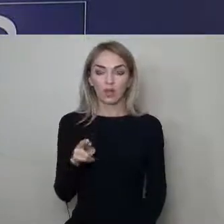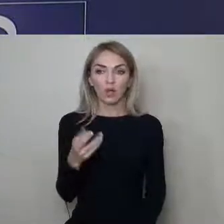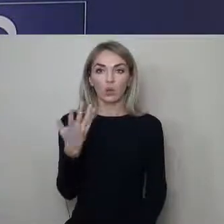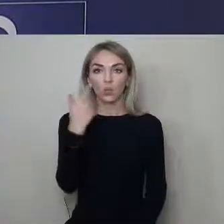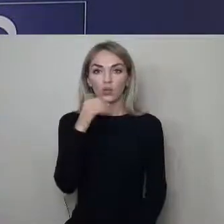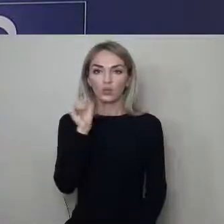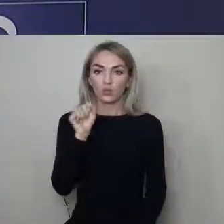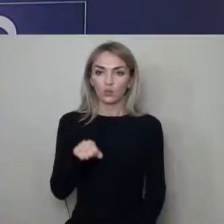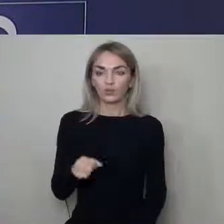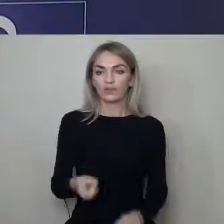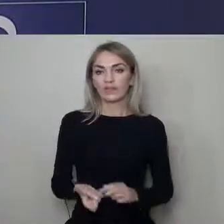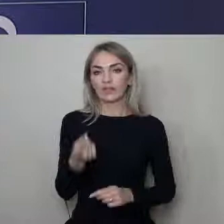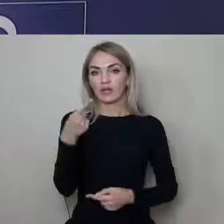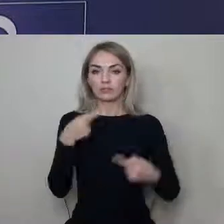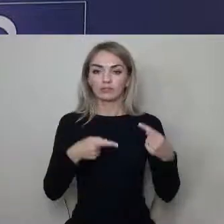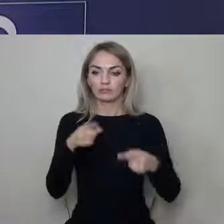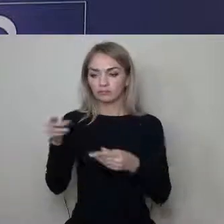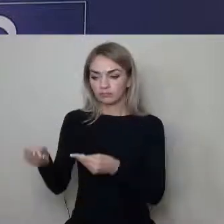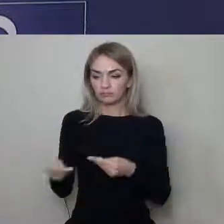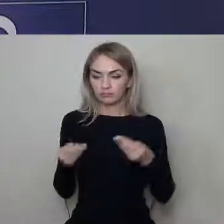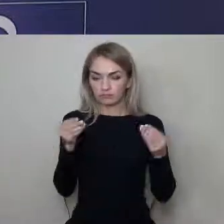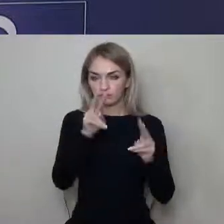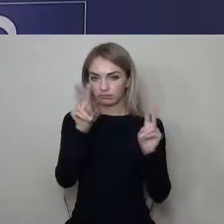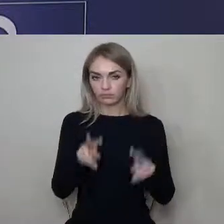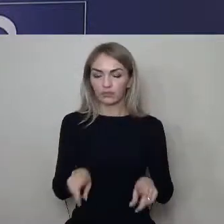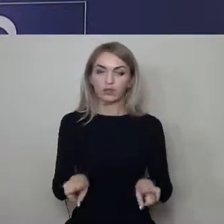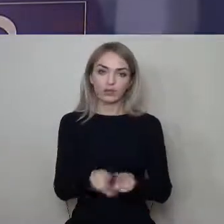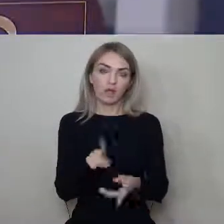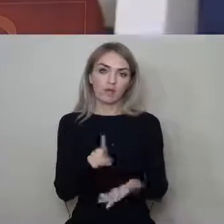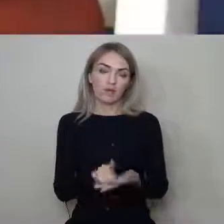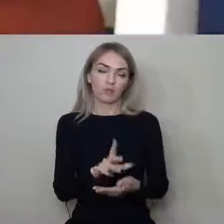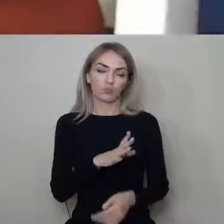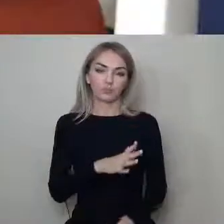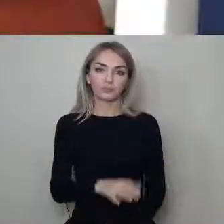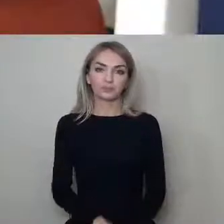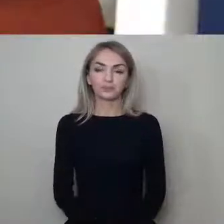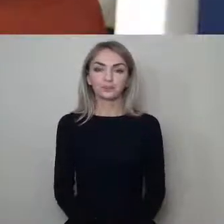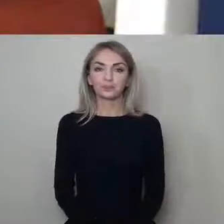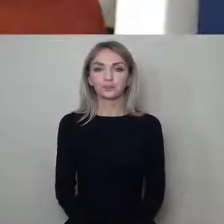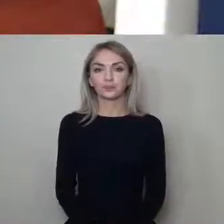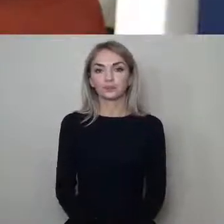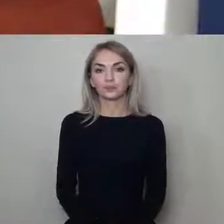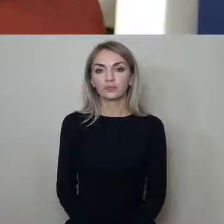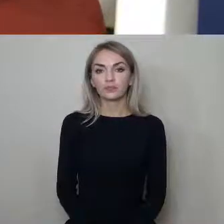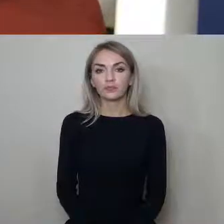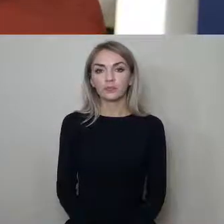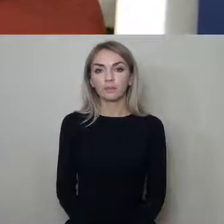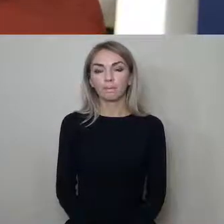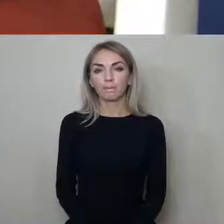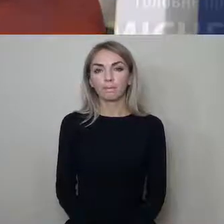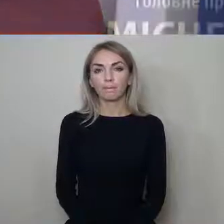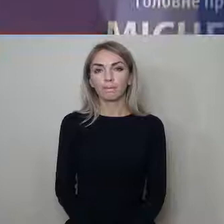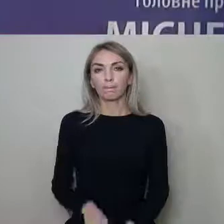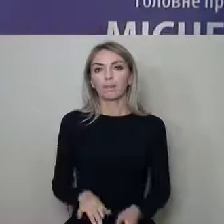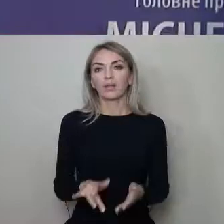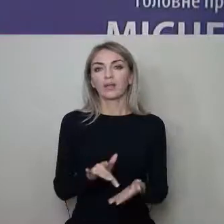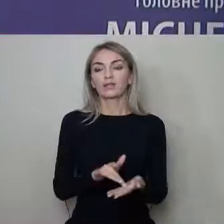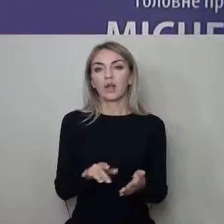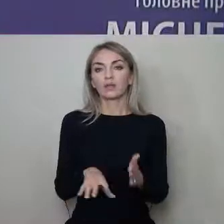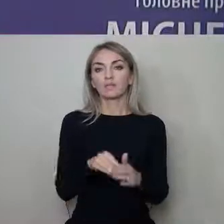for anybody, so that on October 25 the person could take it out and check what to